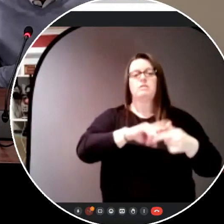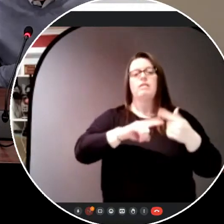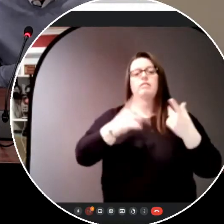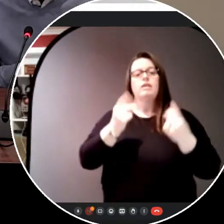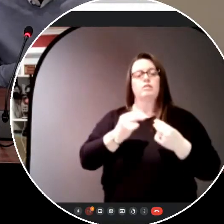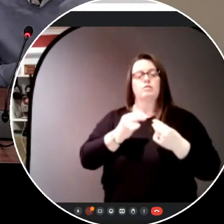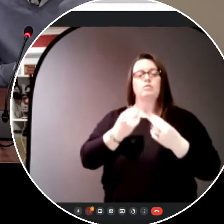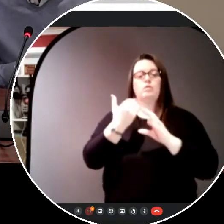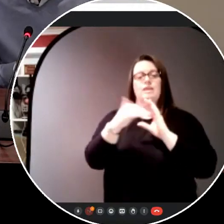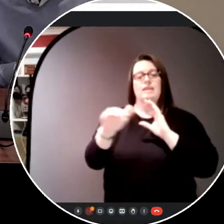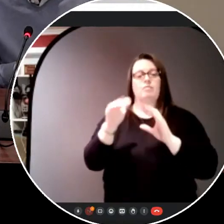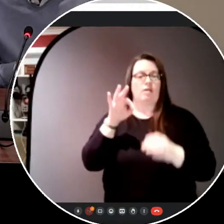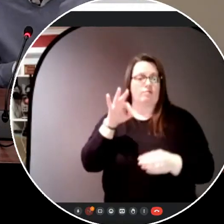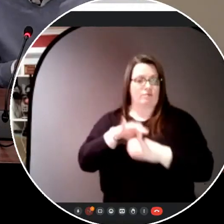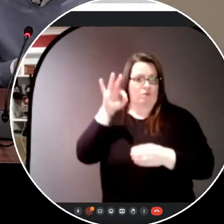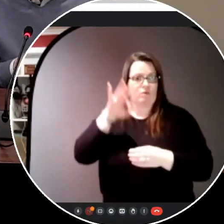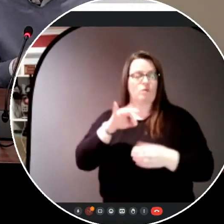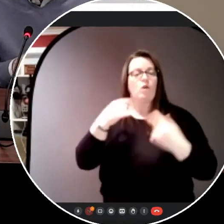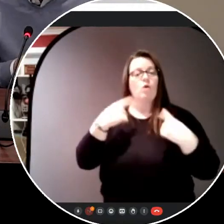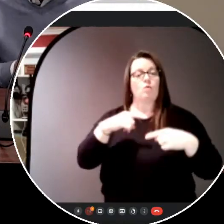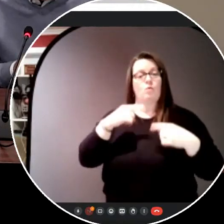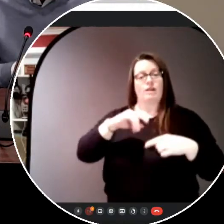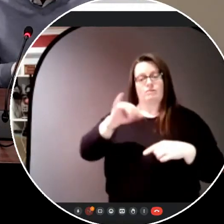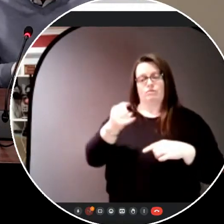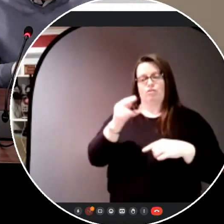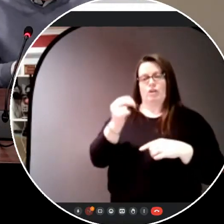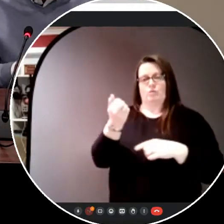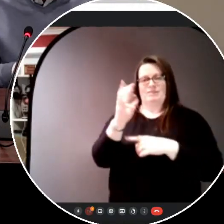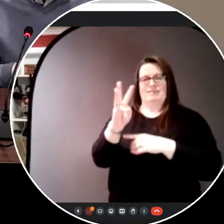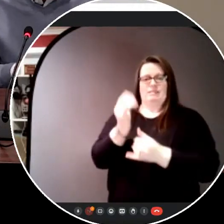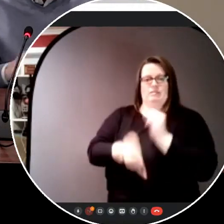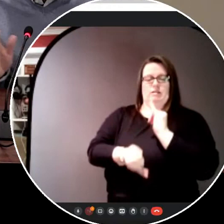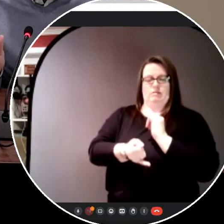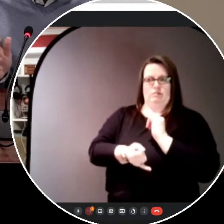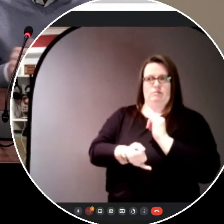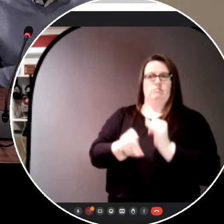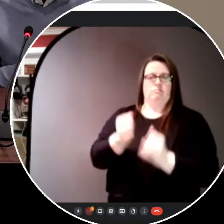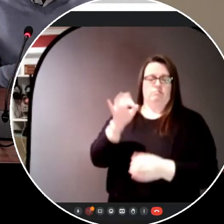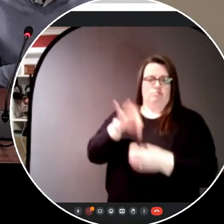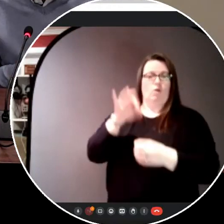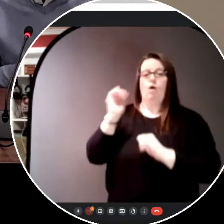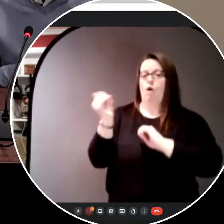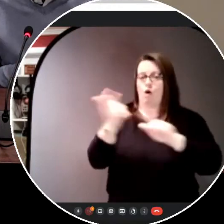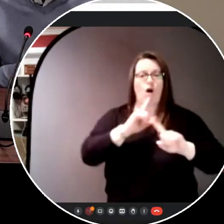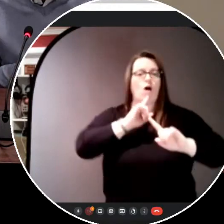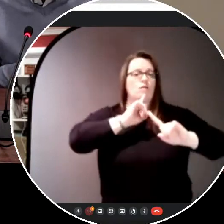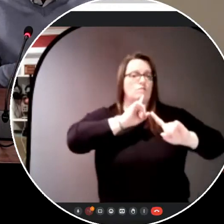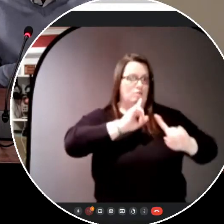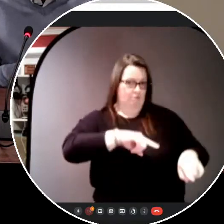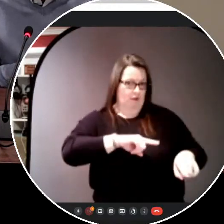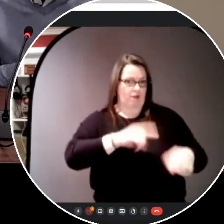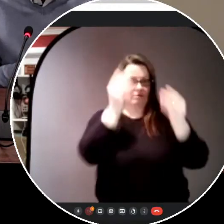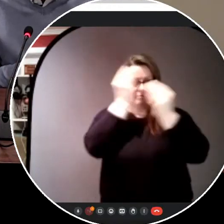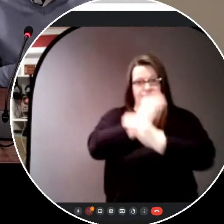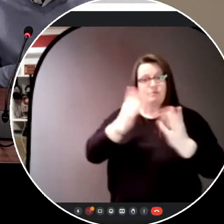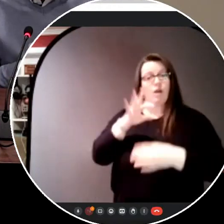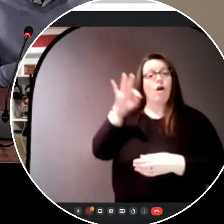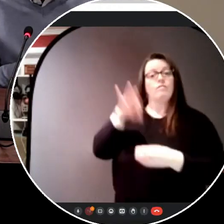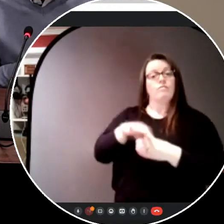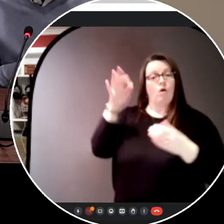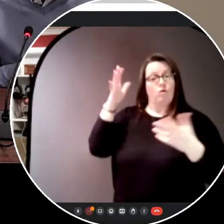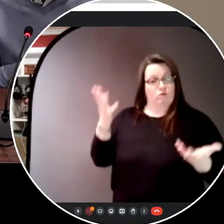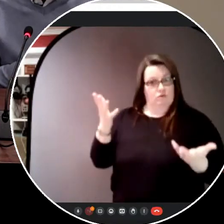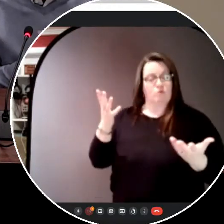done by January the 16th, and all trustees responded. And just to confirm for the record that the vote was in favor